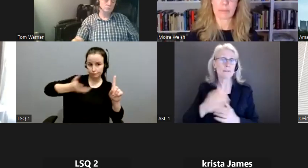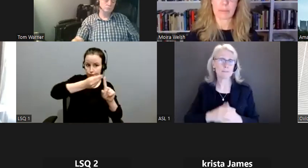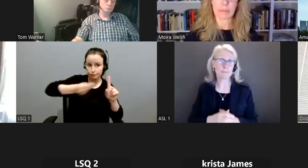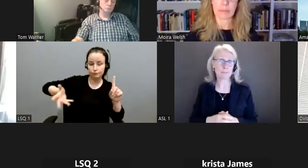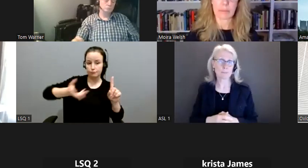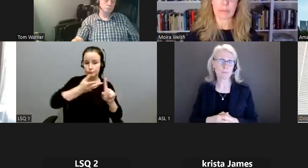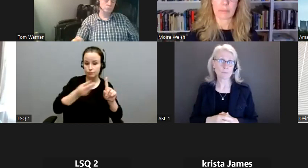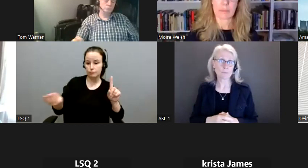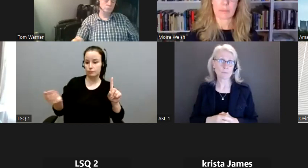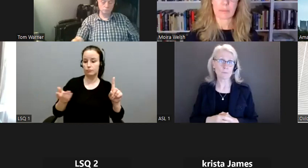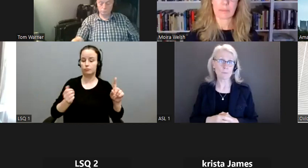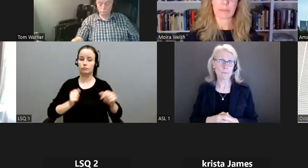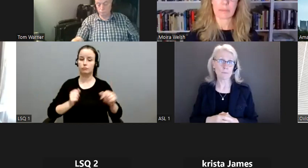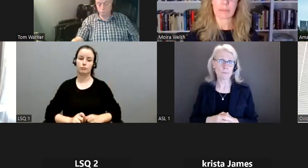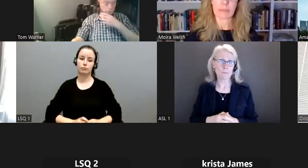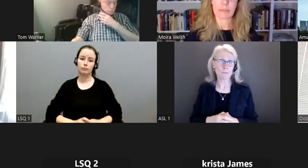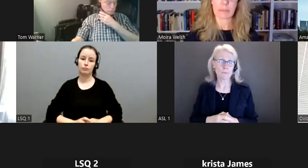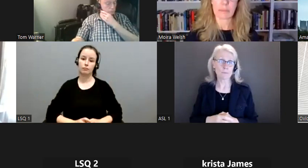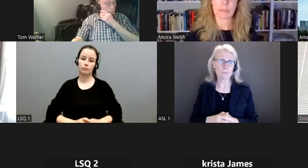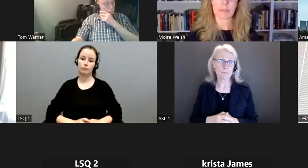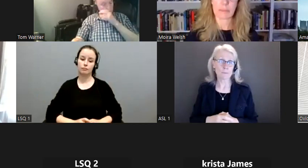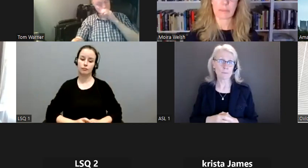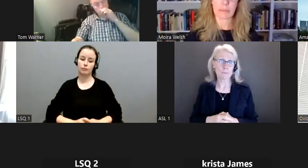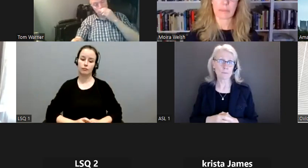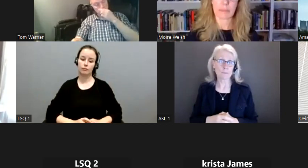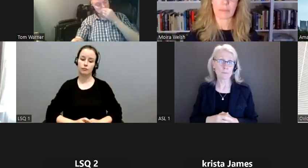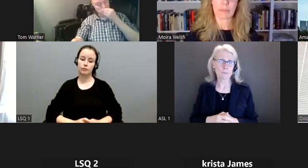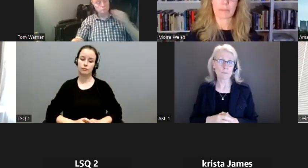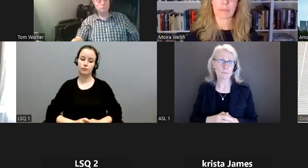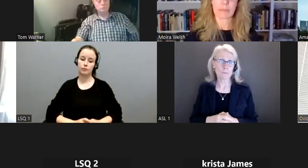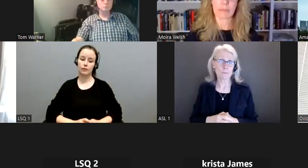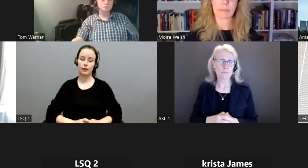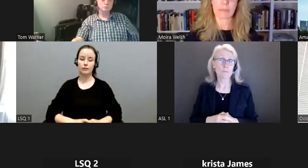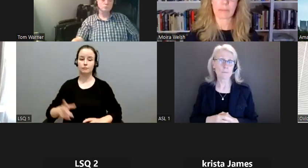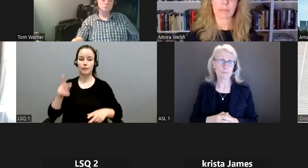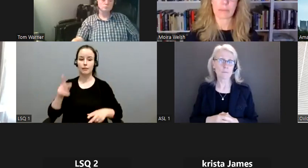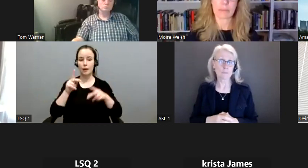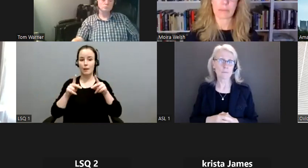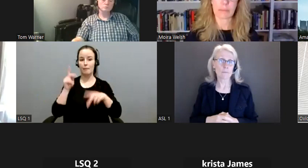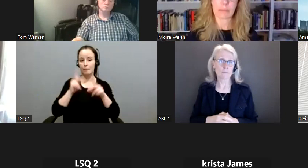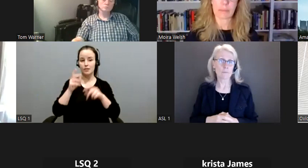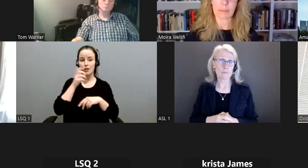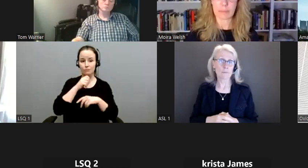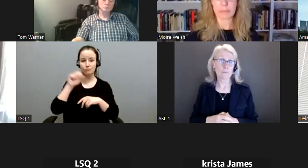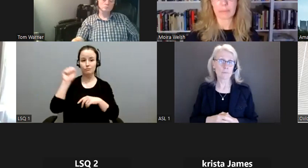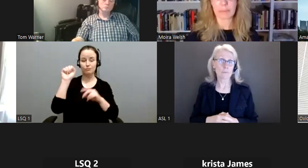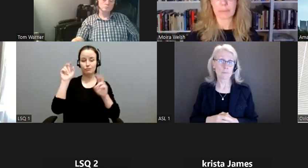on. And elders occupy, in many cases across the country, very